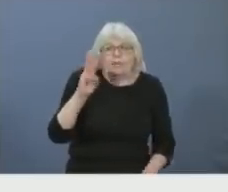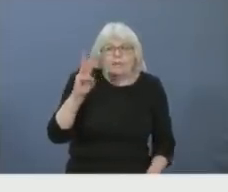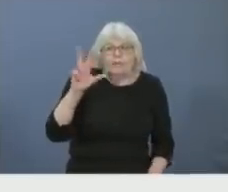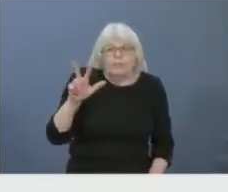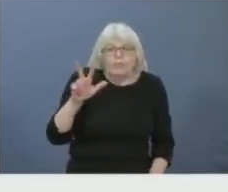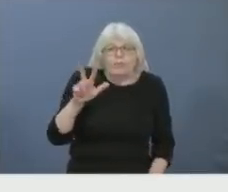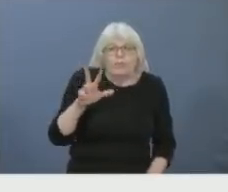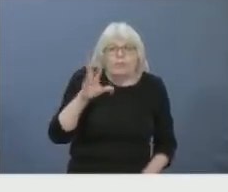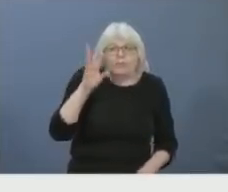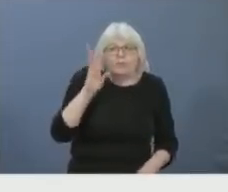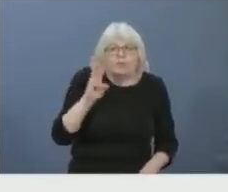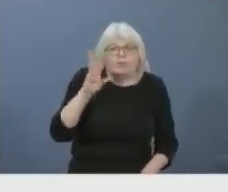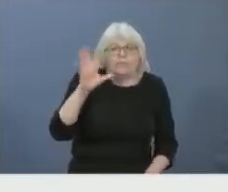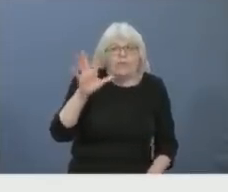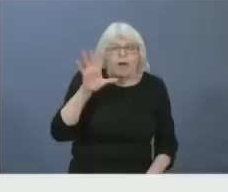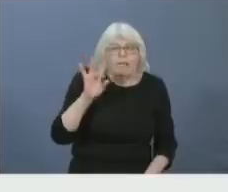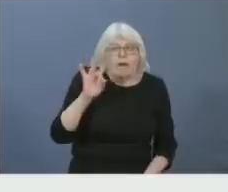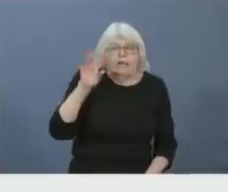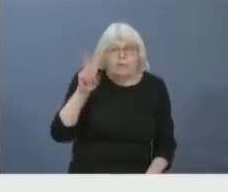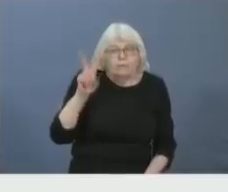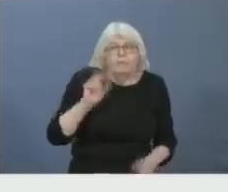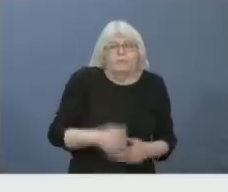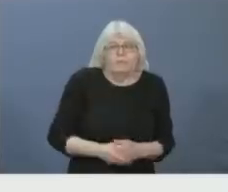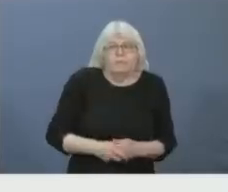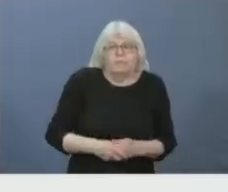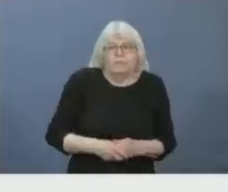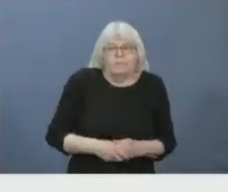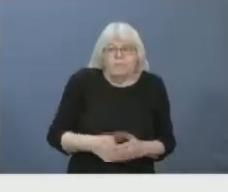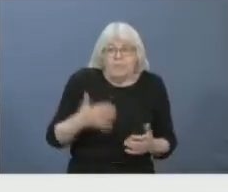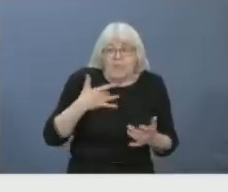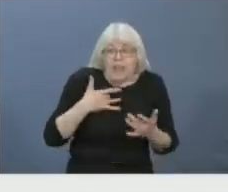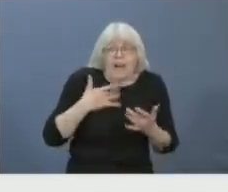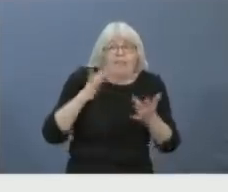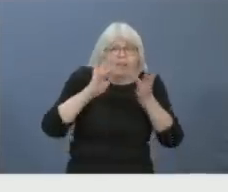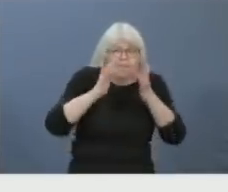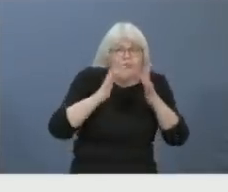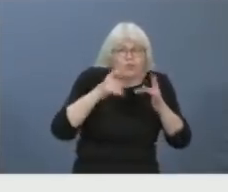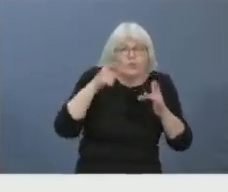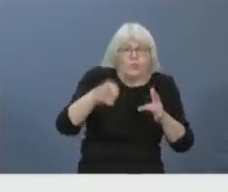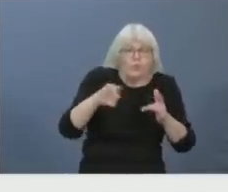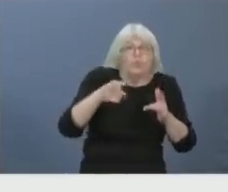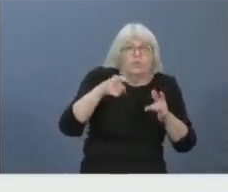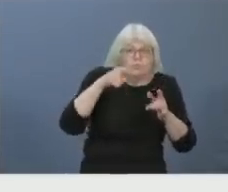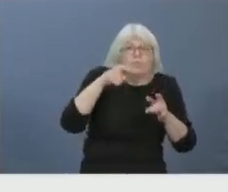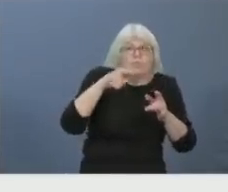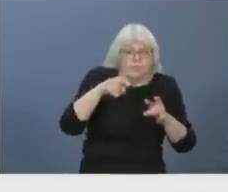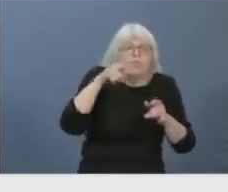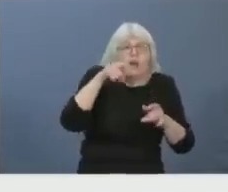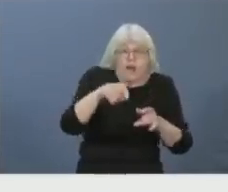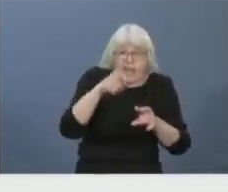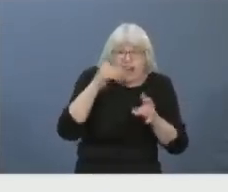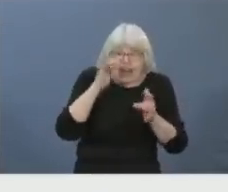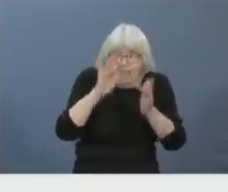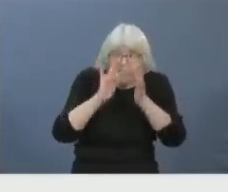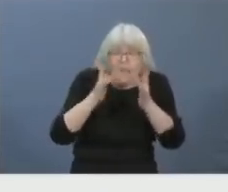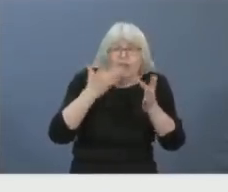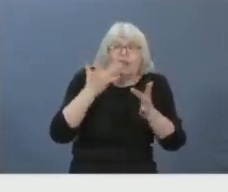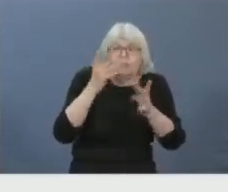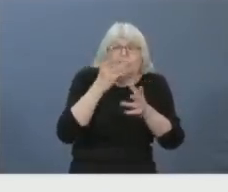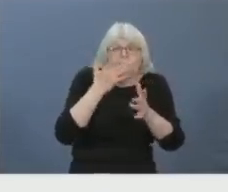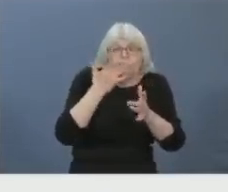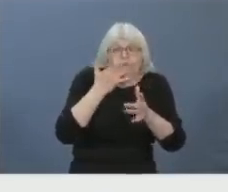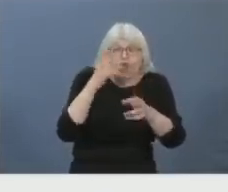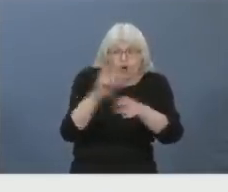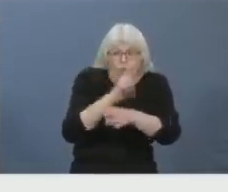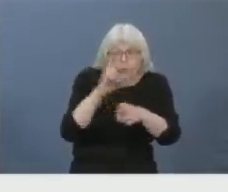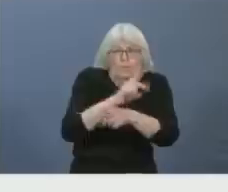1-800-863-6582. But again, if you have internet access, you are highly encouraged to go to the website for that registration process. And we will follow up